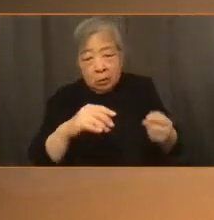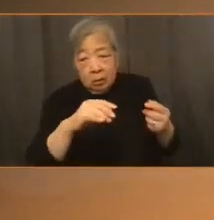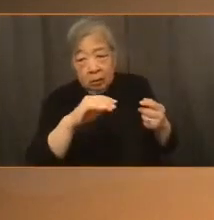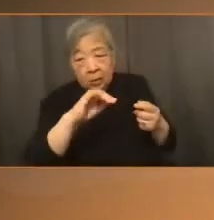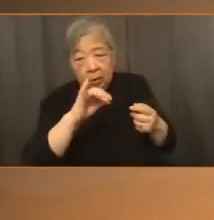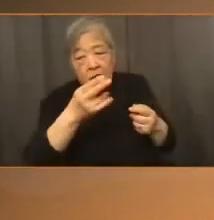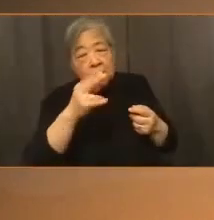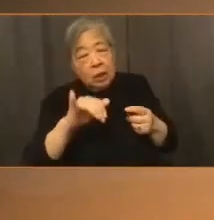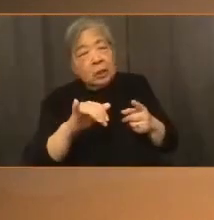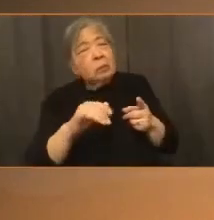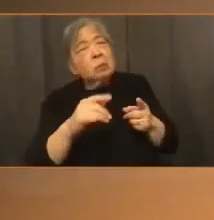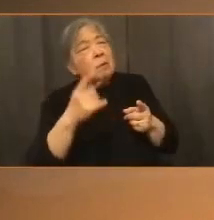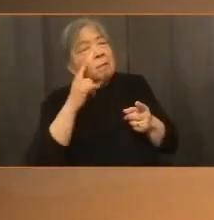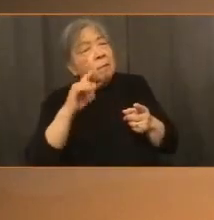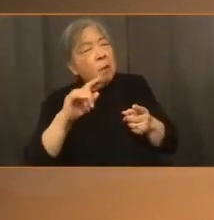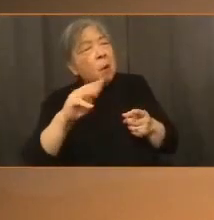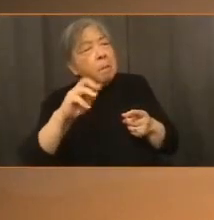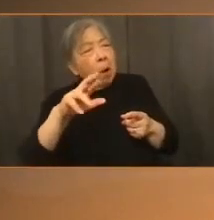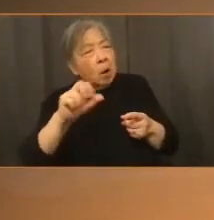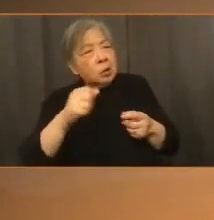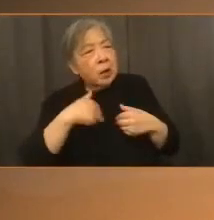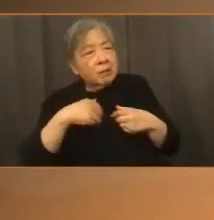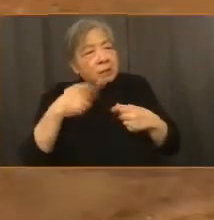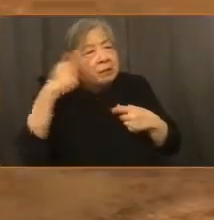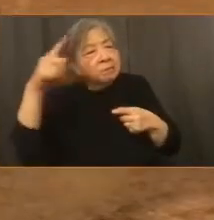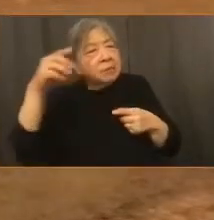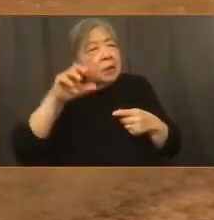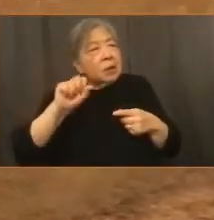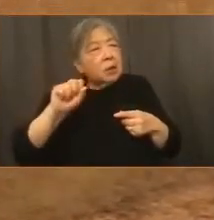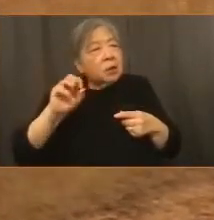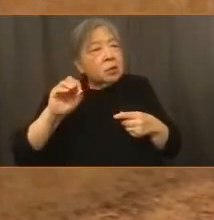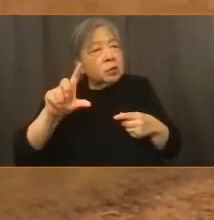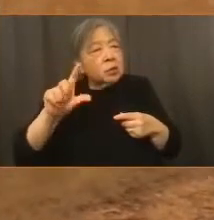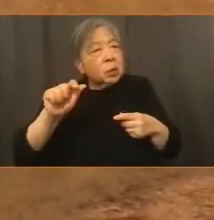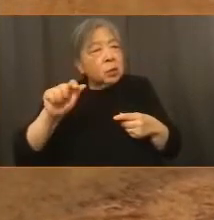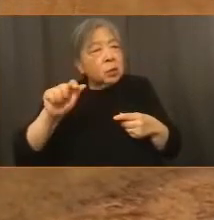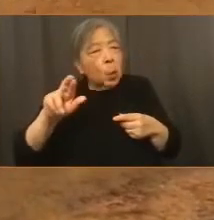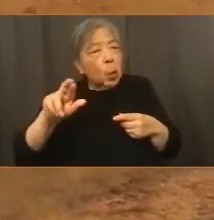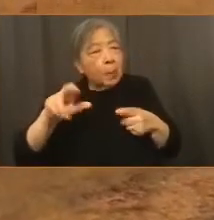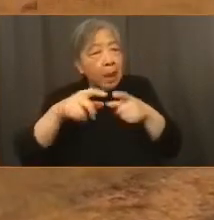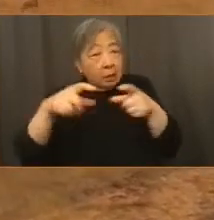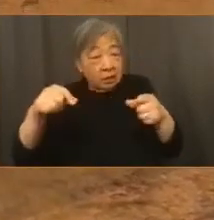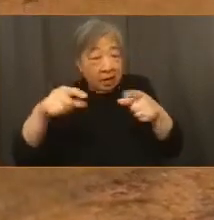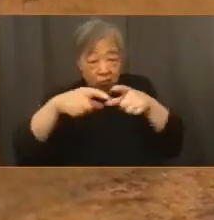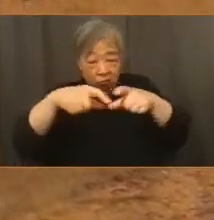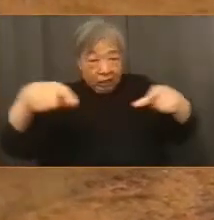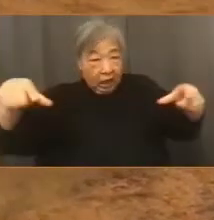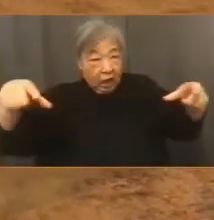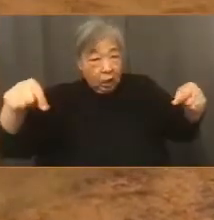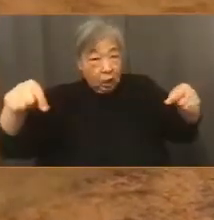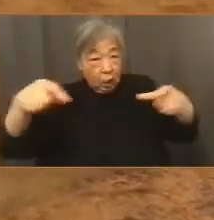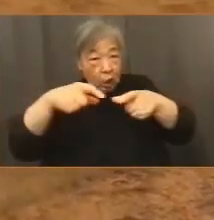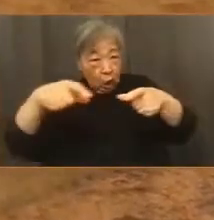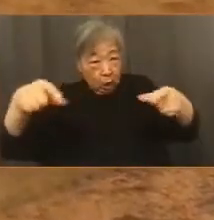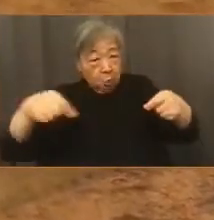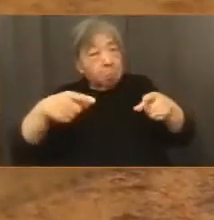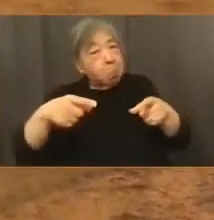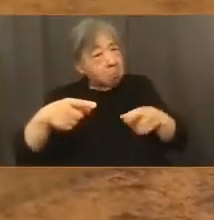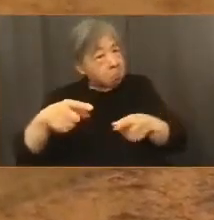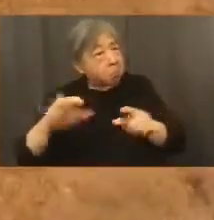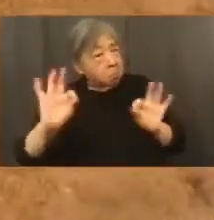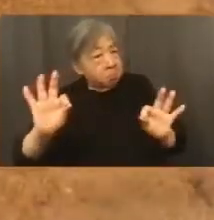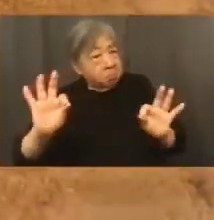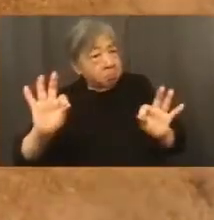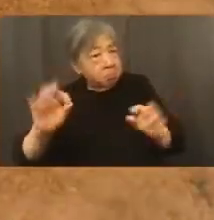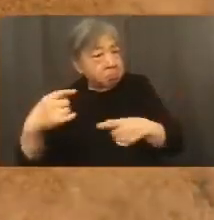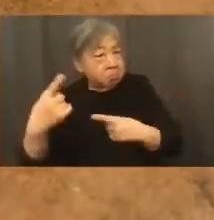It's that rectangular strip you see at the top, and it's been performing well for us. It's giving us